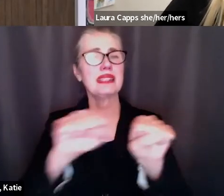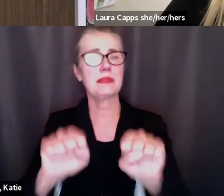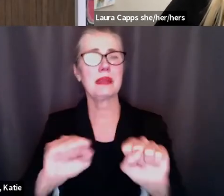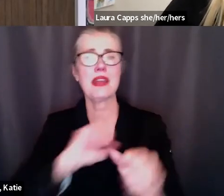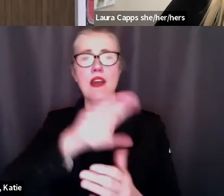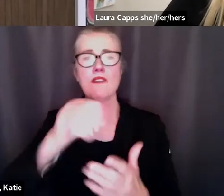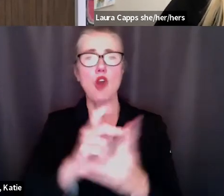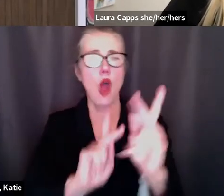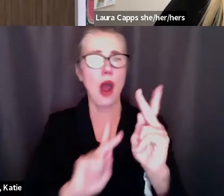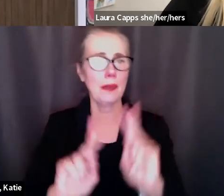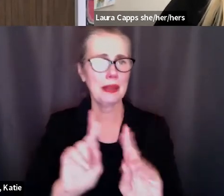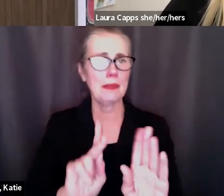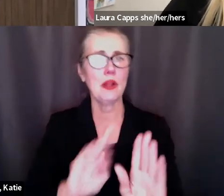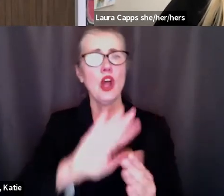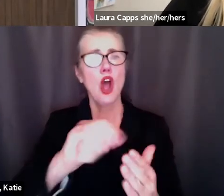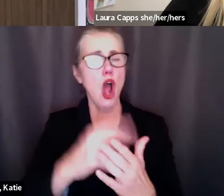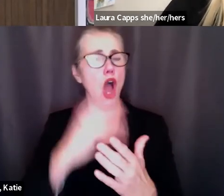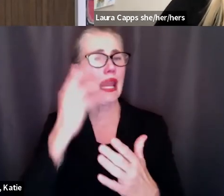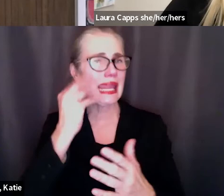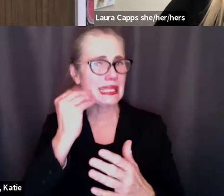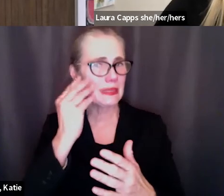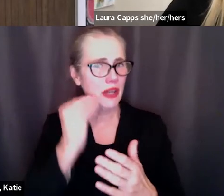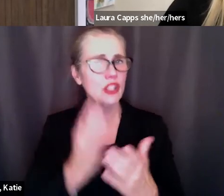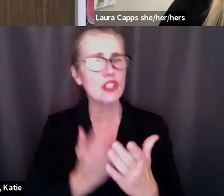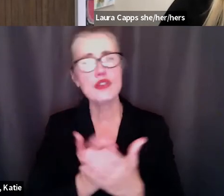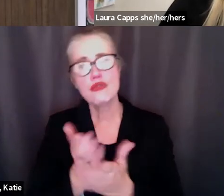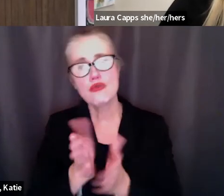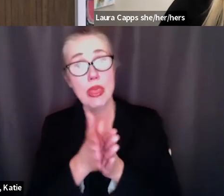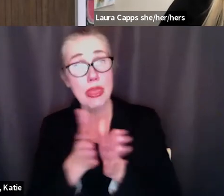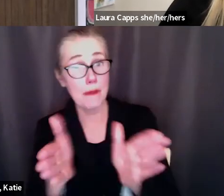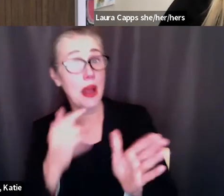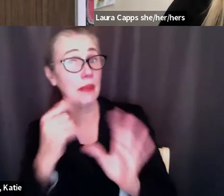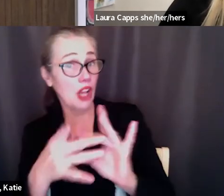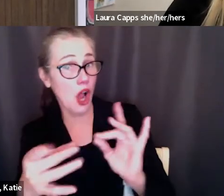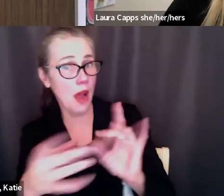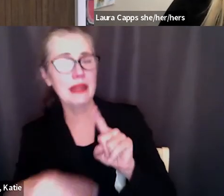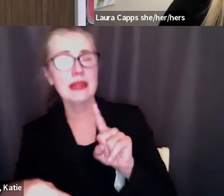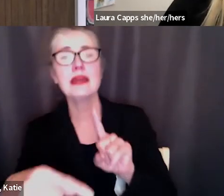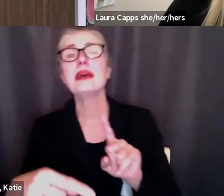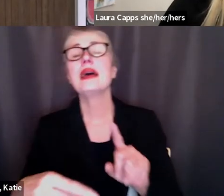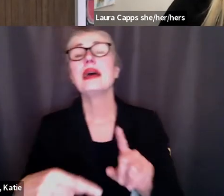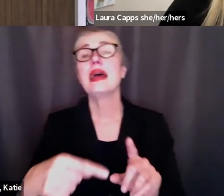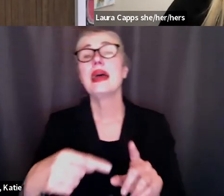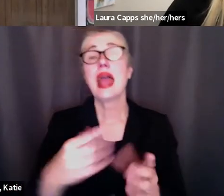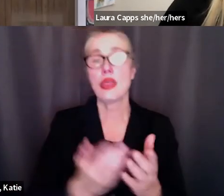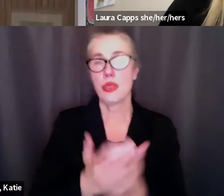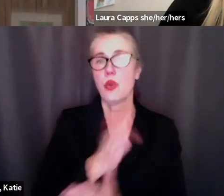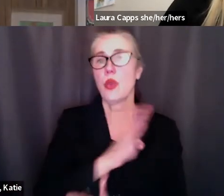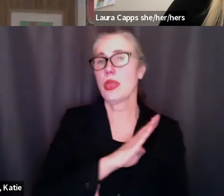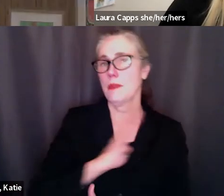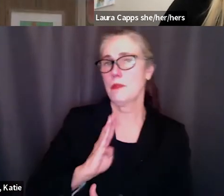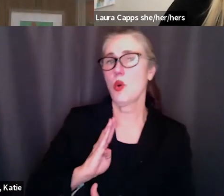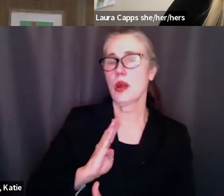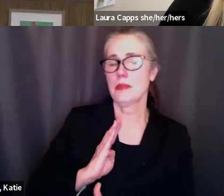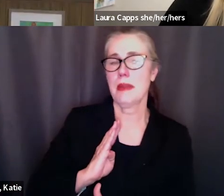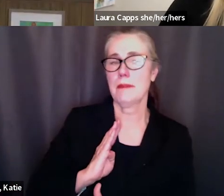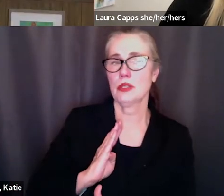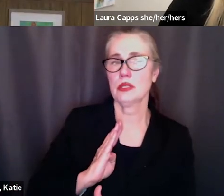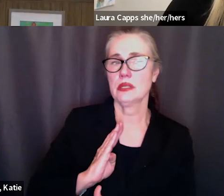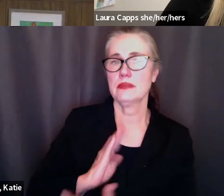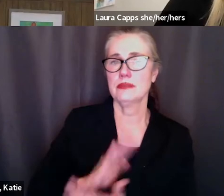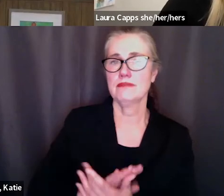comment and by my fellow board members okay thank you mr kelly miss capps